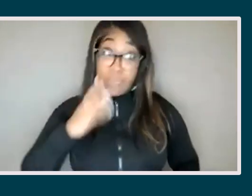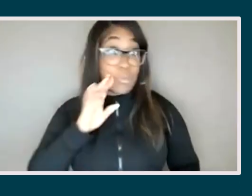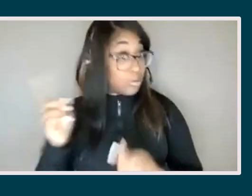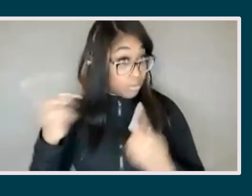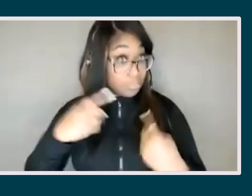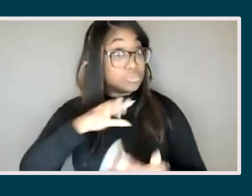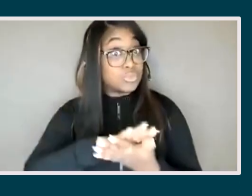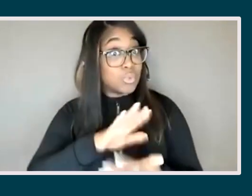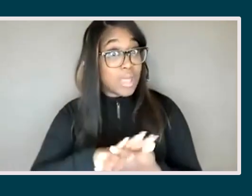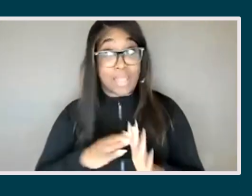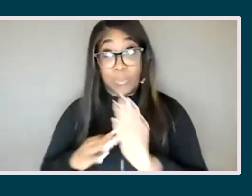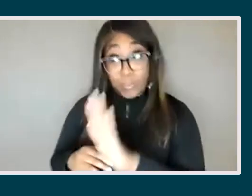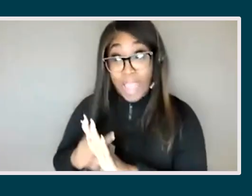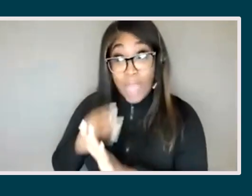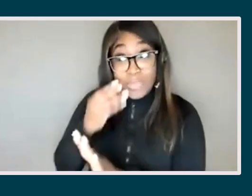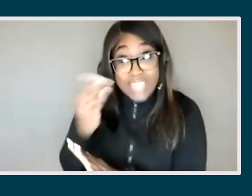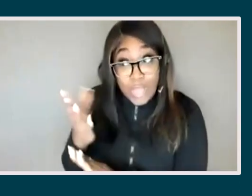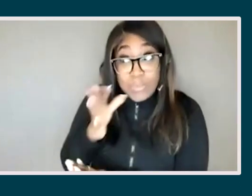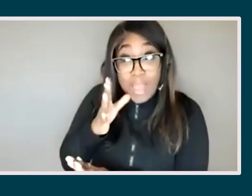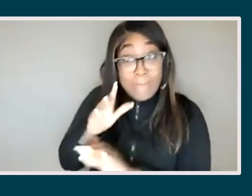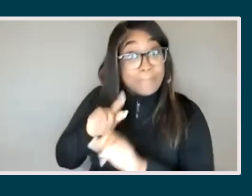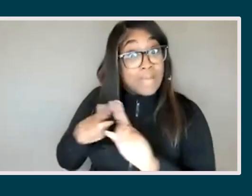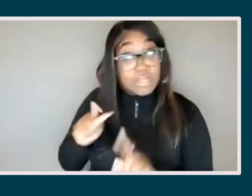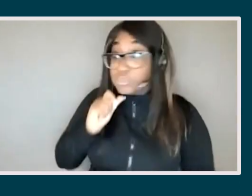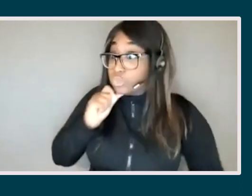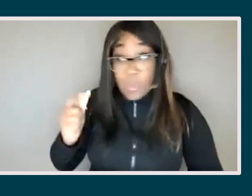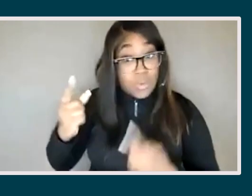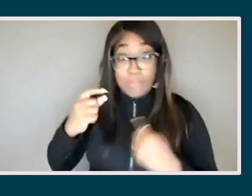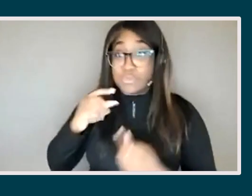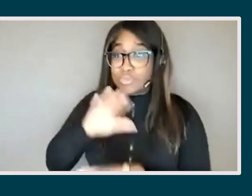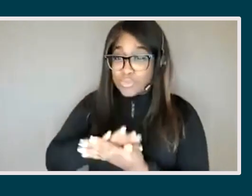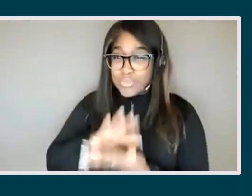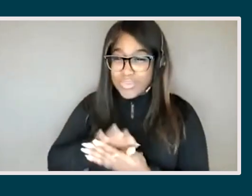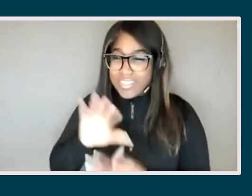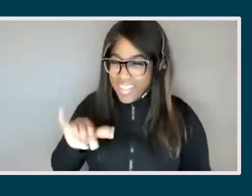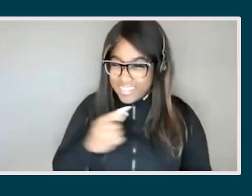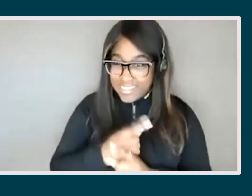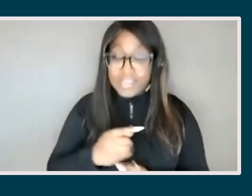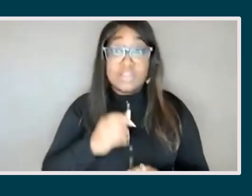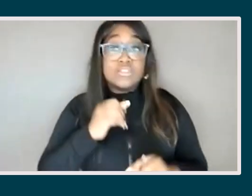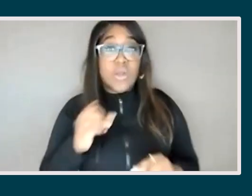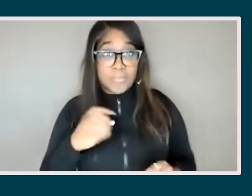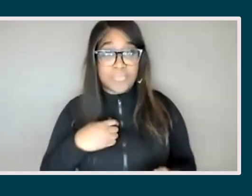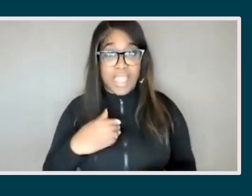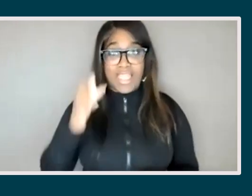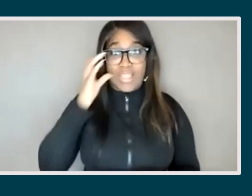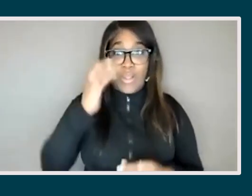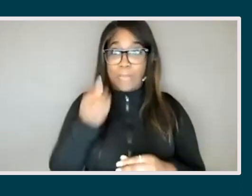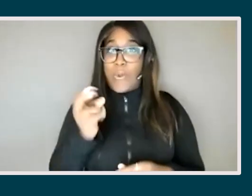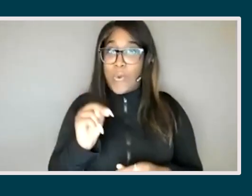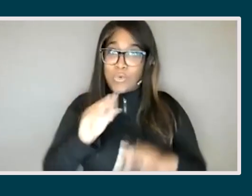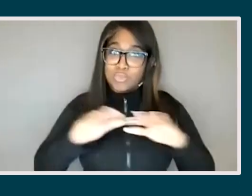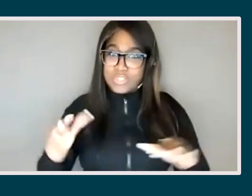the school. And I'd be like, I'm going to tell you this, but don't come down to the school, right? But now I hear my own children saying this